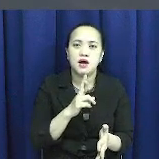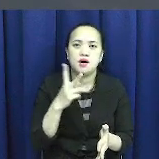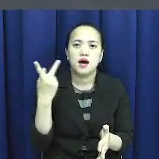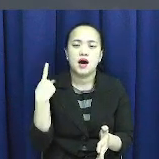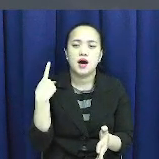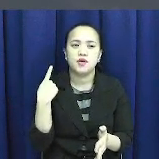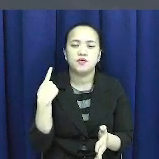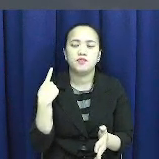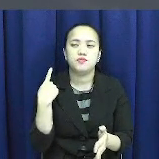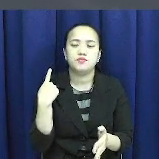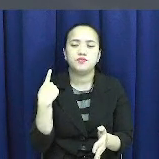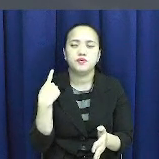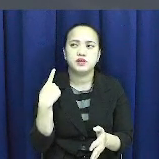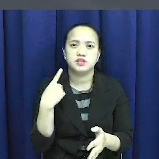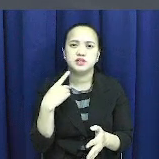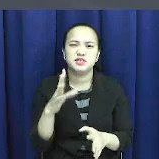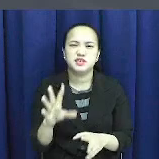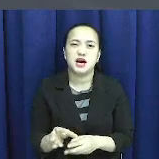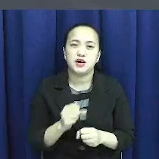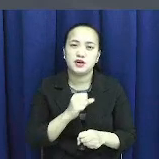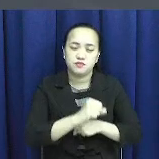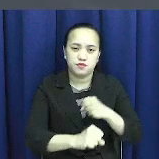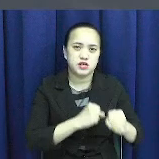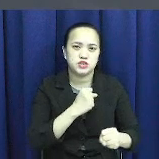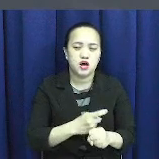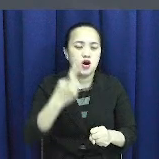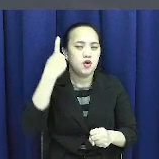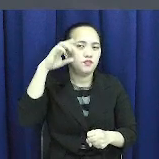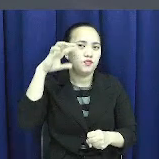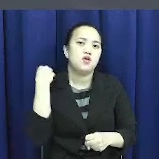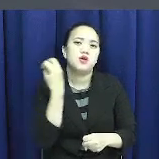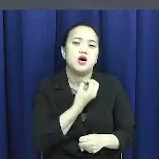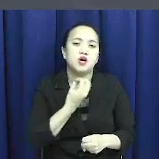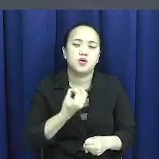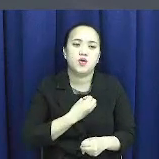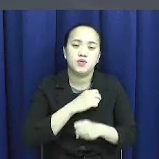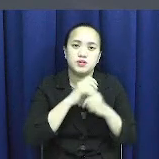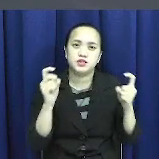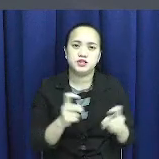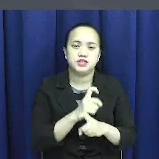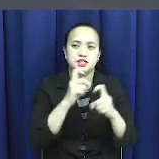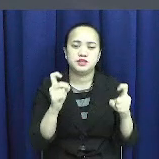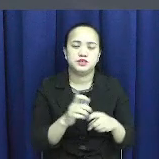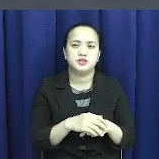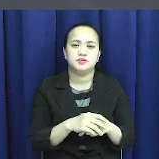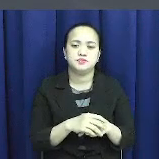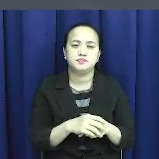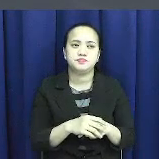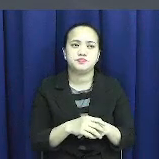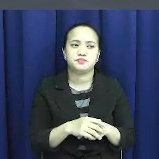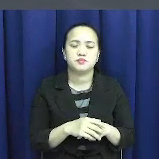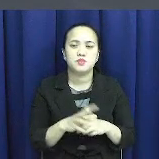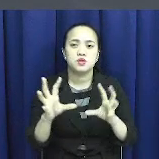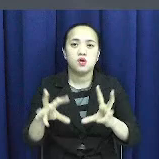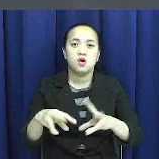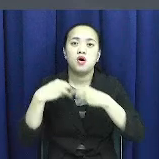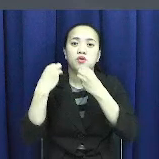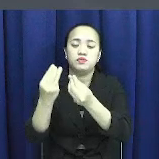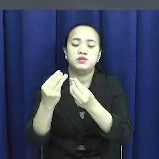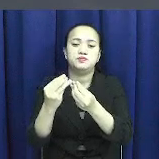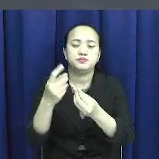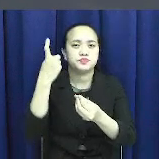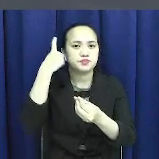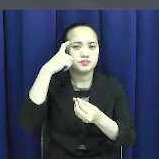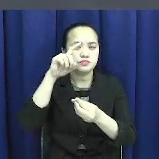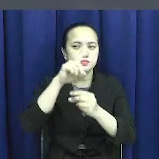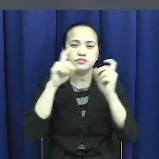Nakatulad ng role ng isang priest. Diba? Ang role ng priest in the Old Testament is to offer sacrifices for the sin